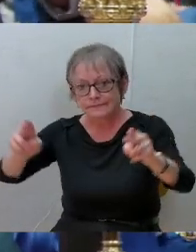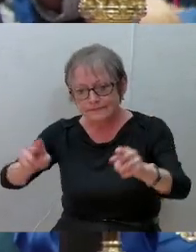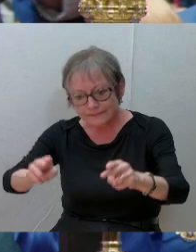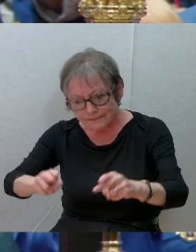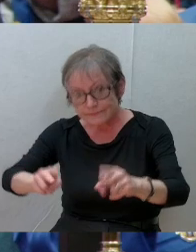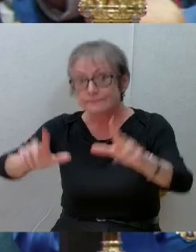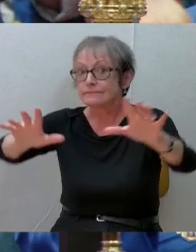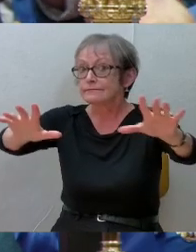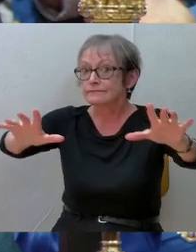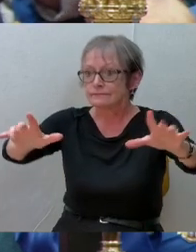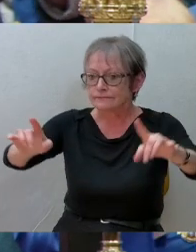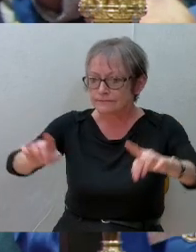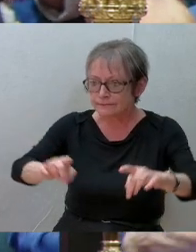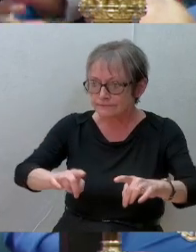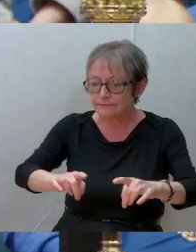Here.